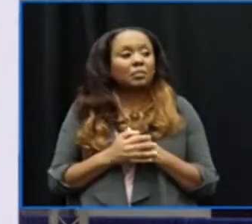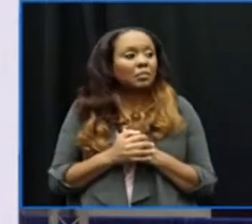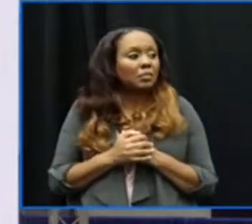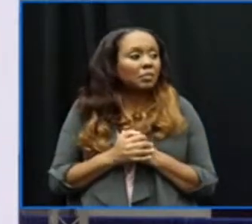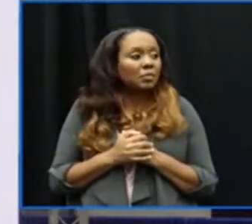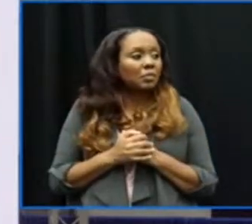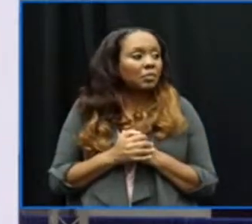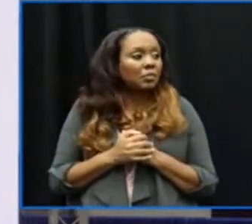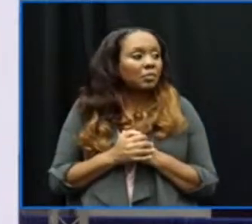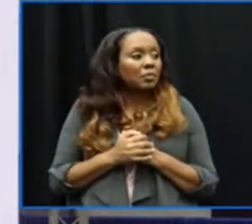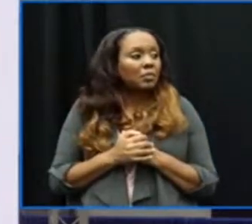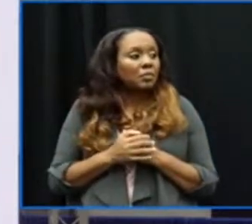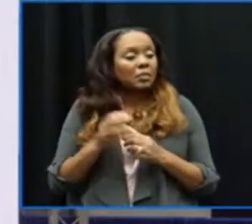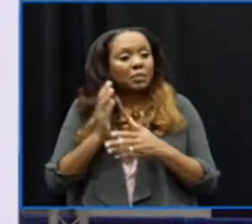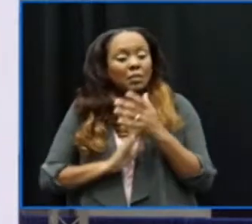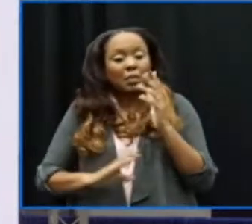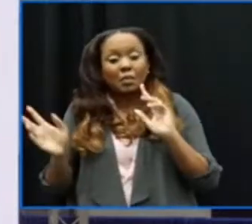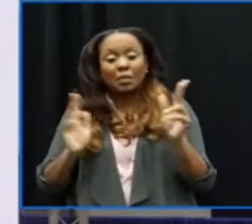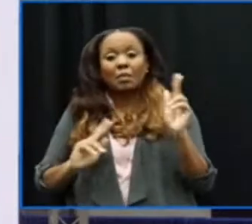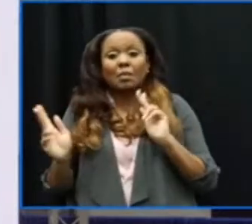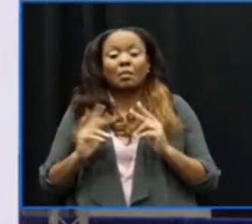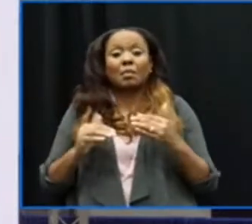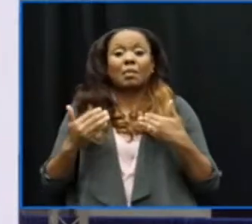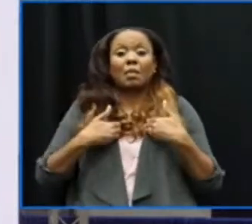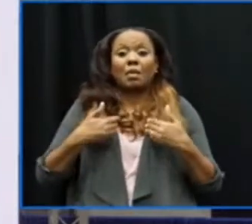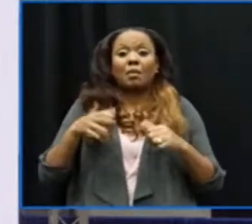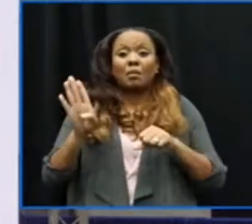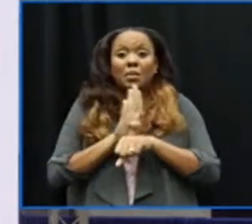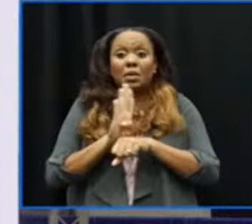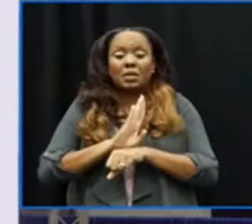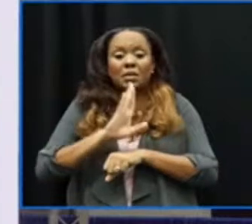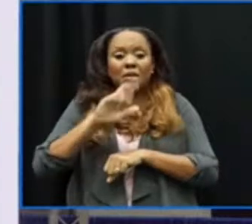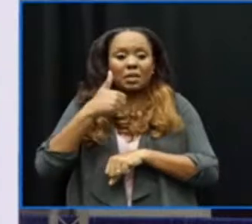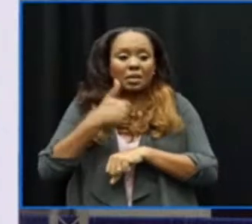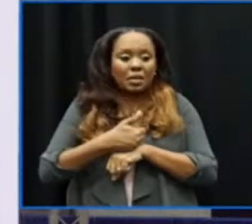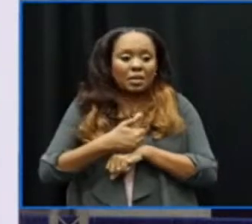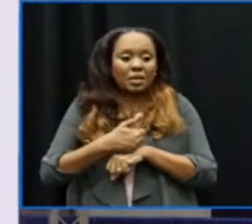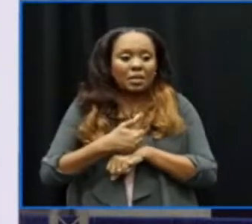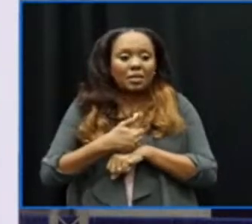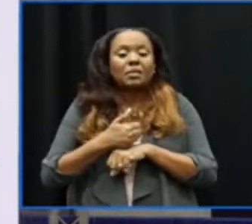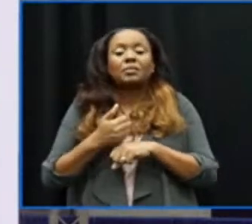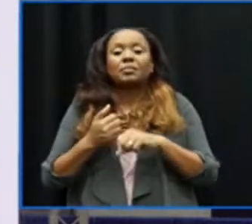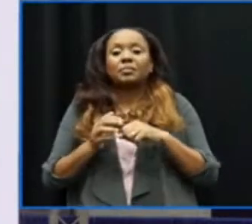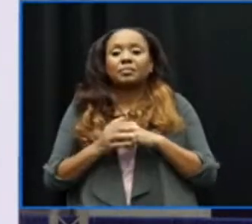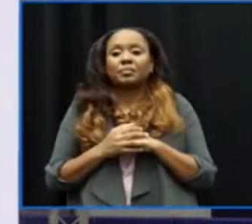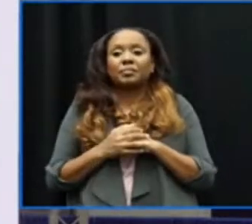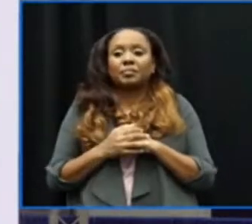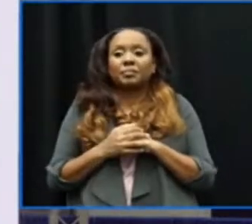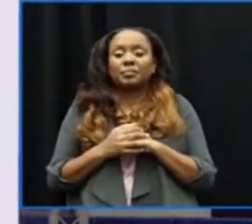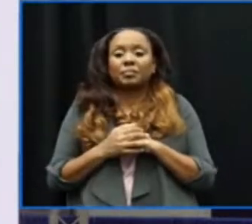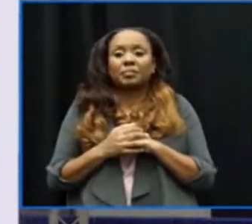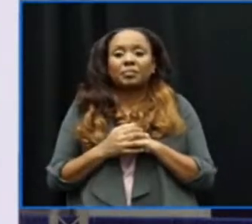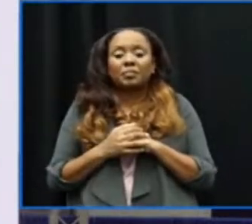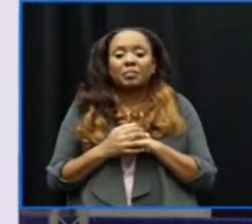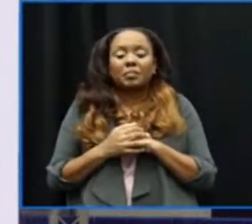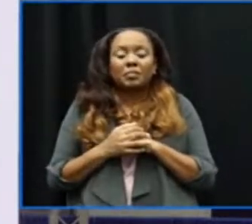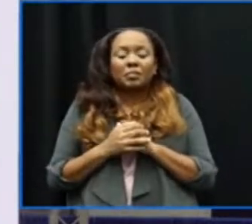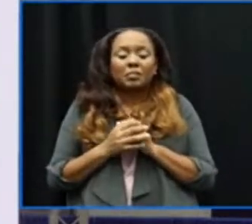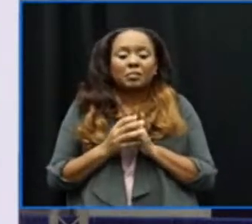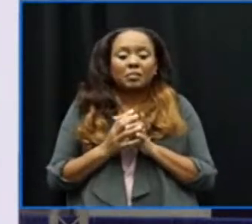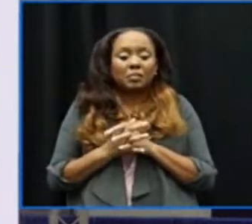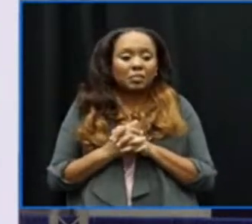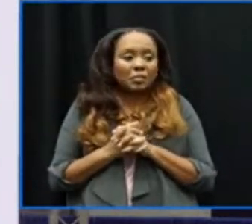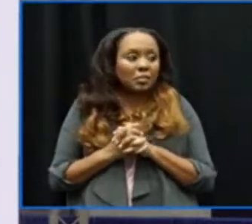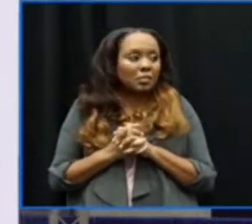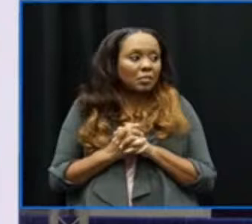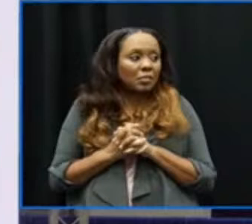monthly remittances and the requirement to pay every month a certain amount, that works well for employed people. It does not work well for self-employed persons. Some